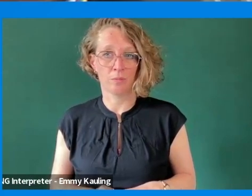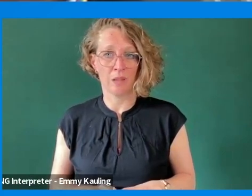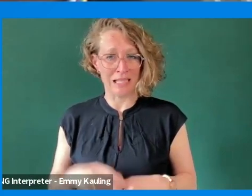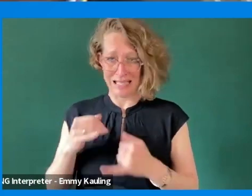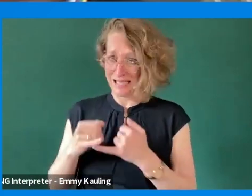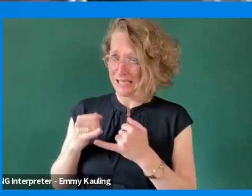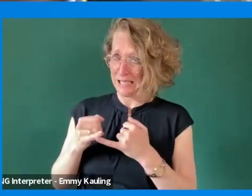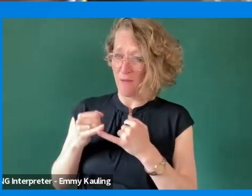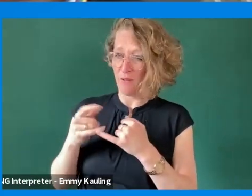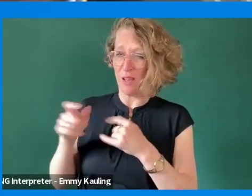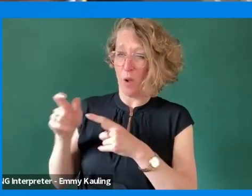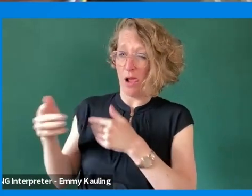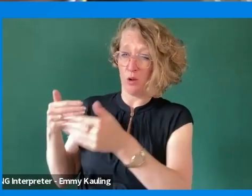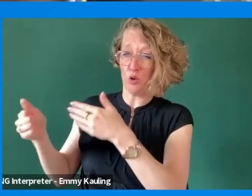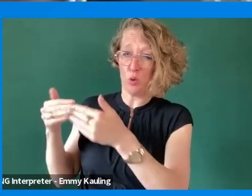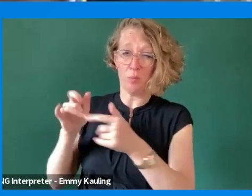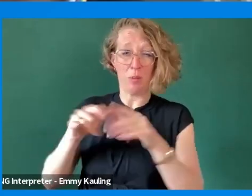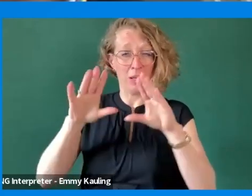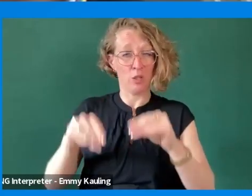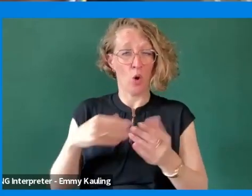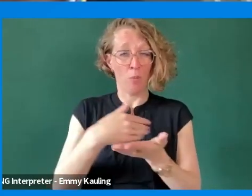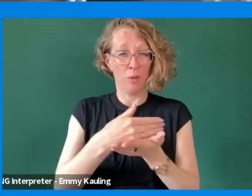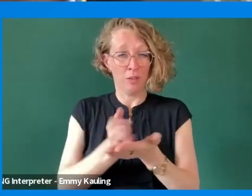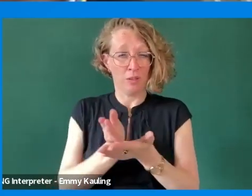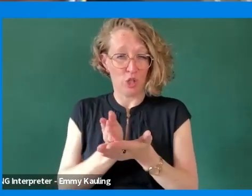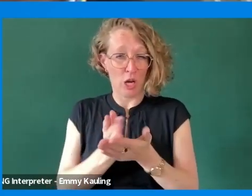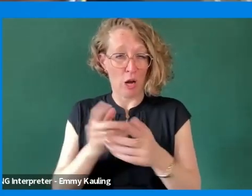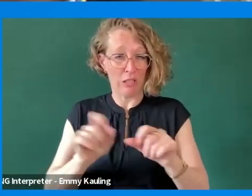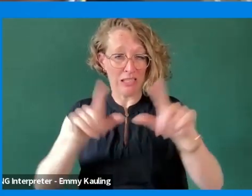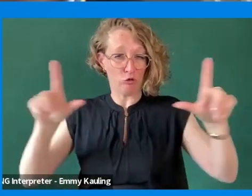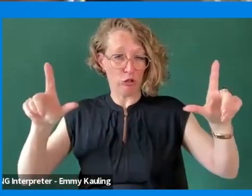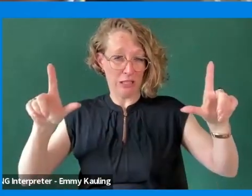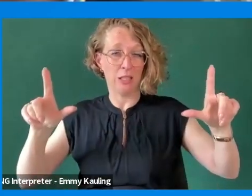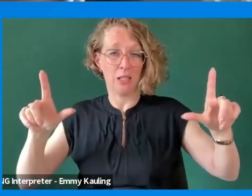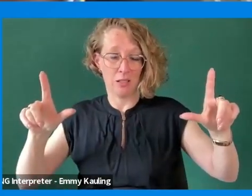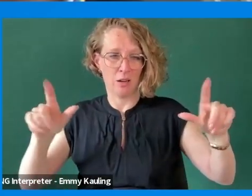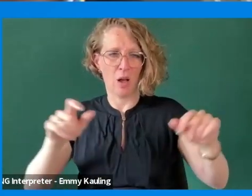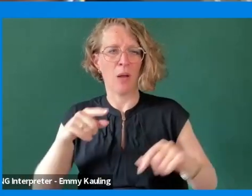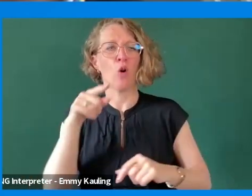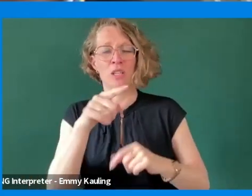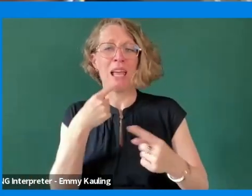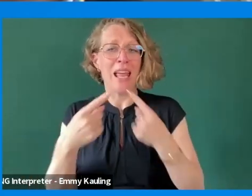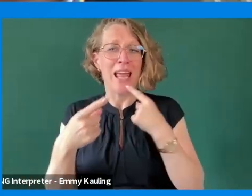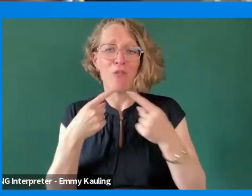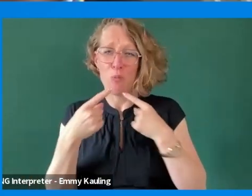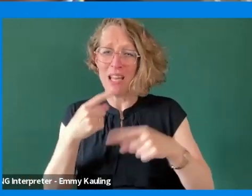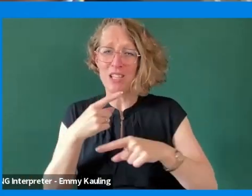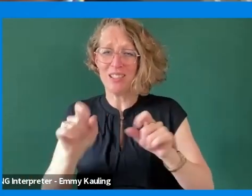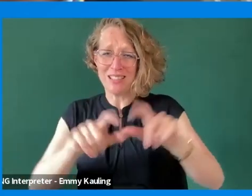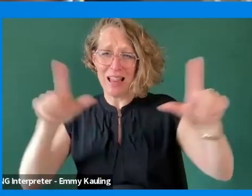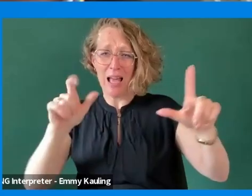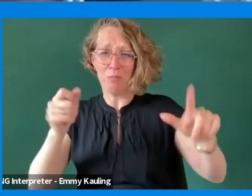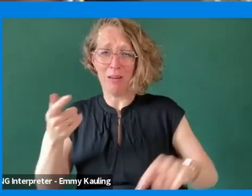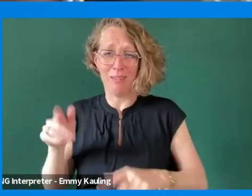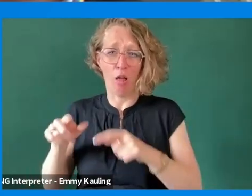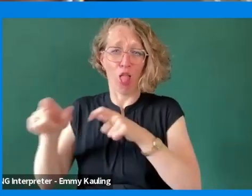Steffi, as that is happening, I wonder if we could stop screen sharing, because I guess colleagues on the call will now have seen that information slide for a while. That might allow us to see slightly